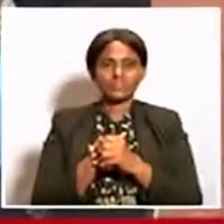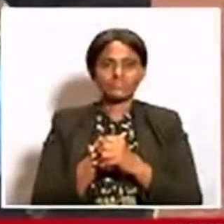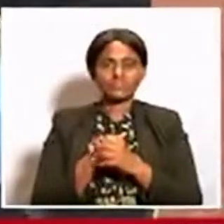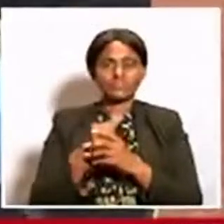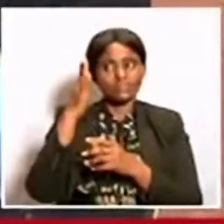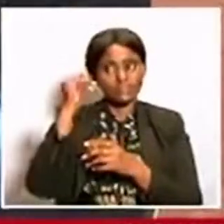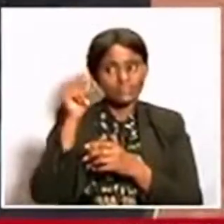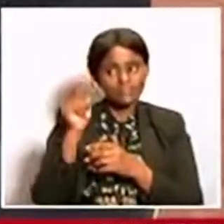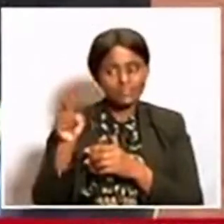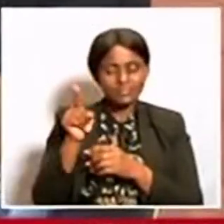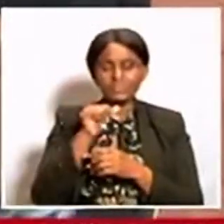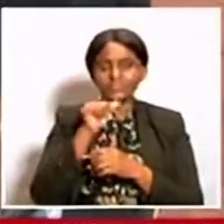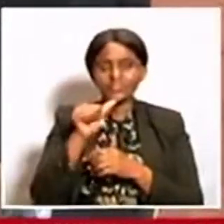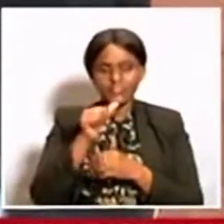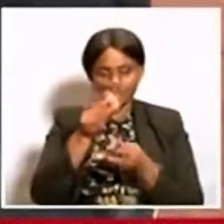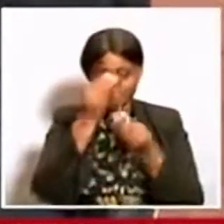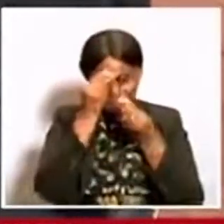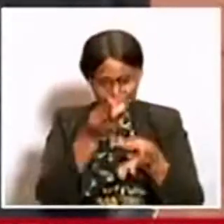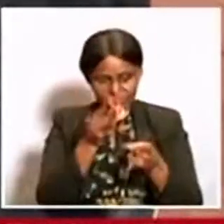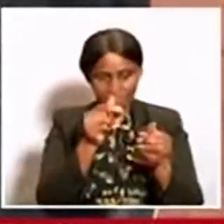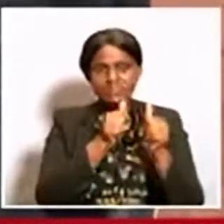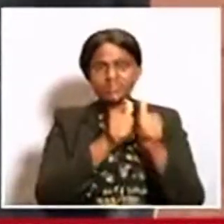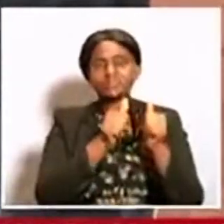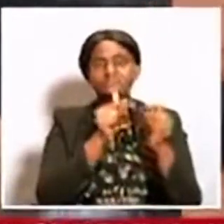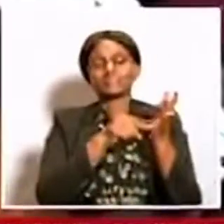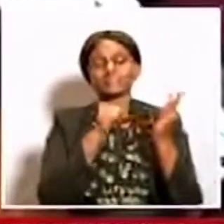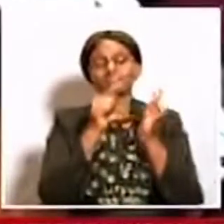why did you not adhere to this provision?